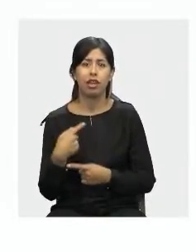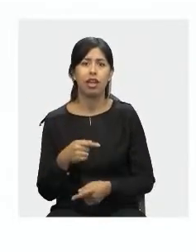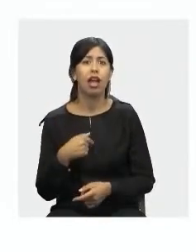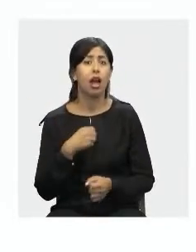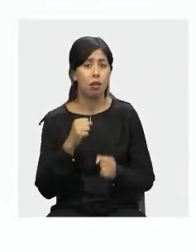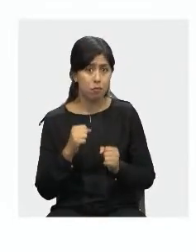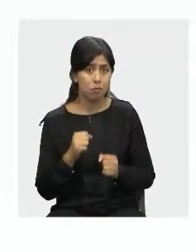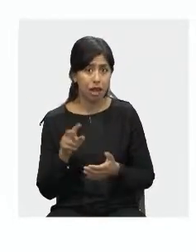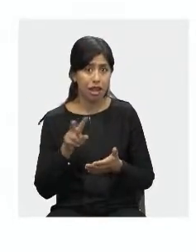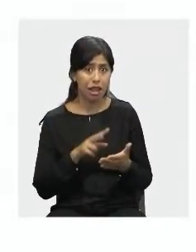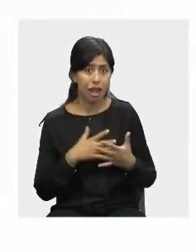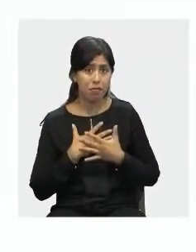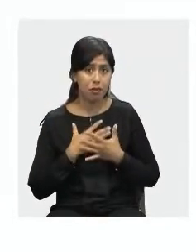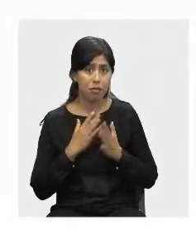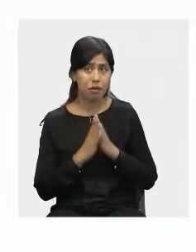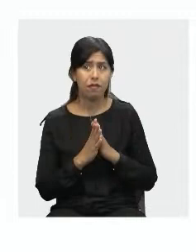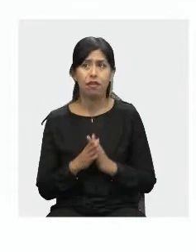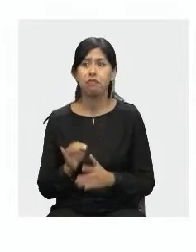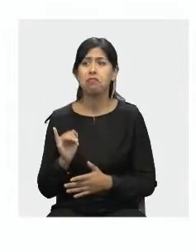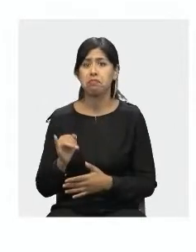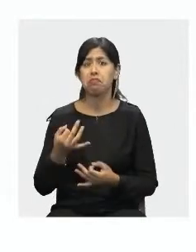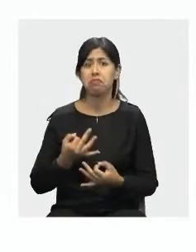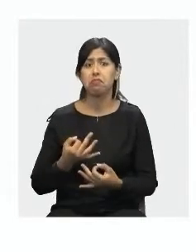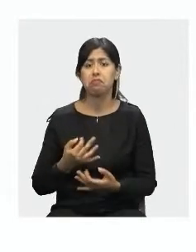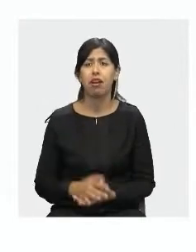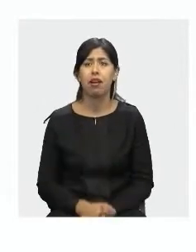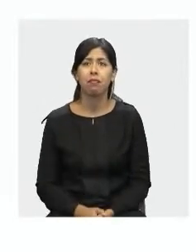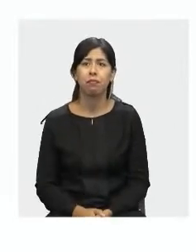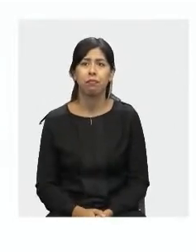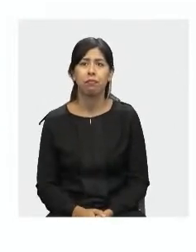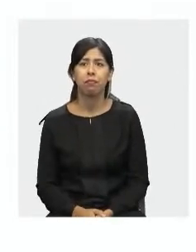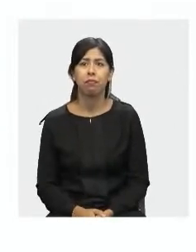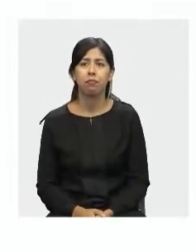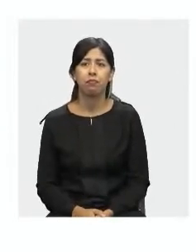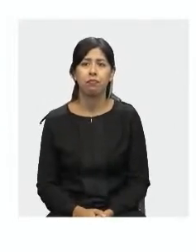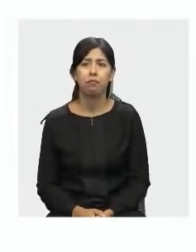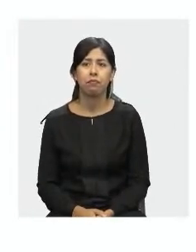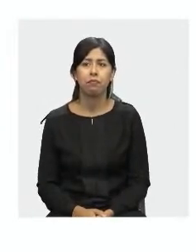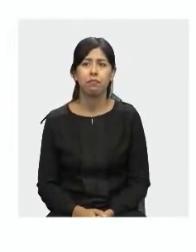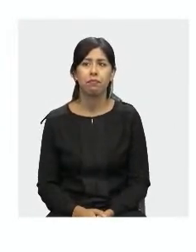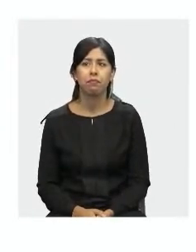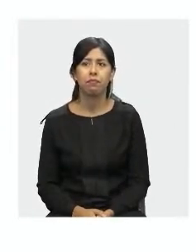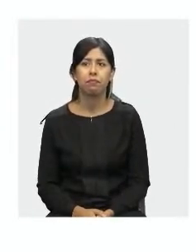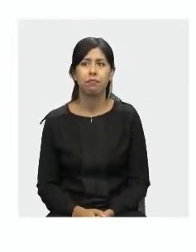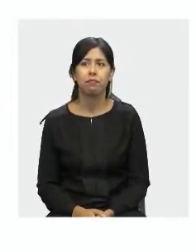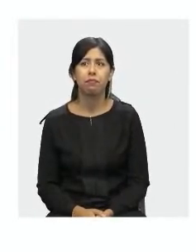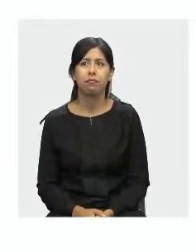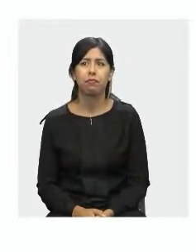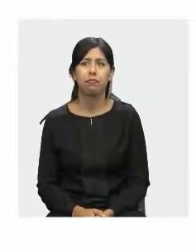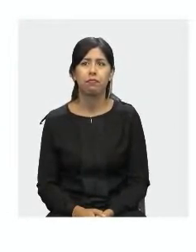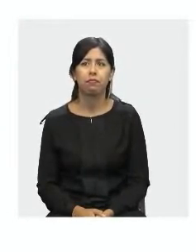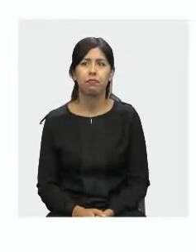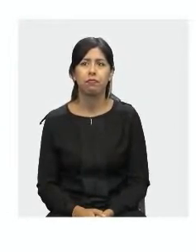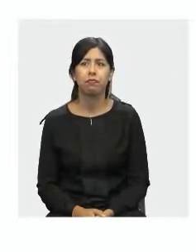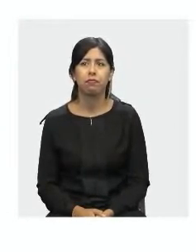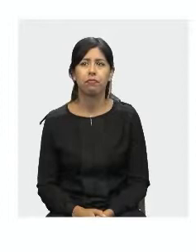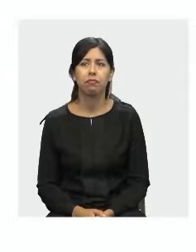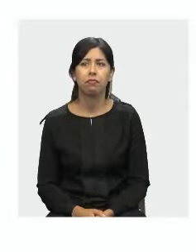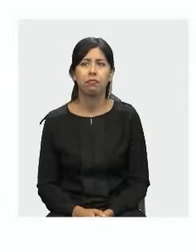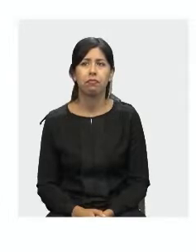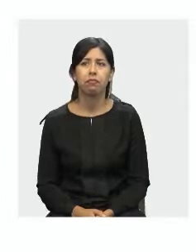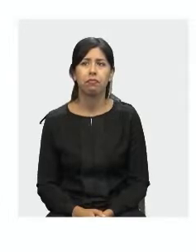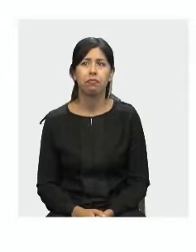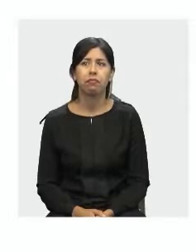Sure. Rita woke with a lovely dream, still fresh in her mind, gracefully gliding across